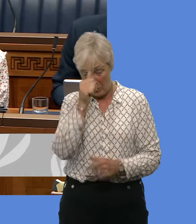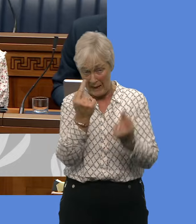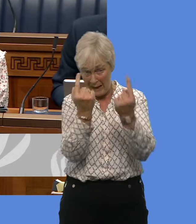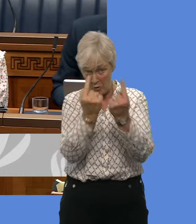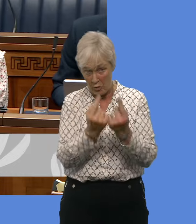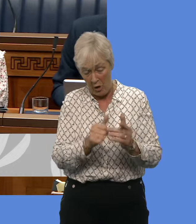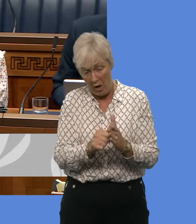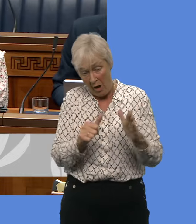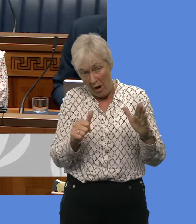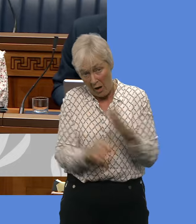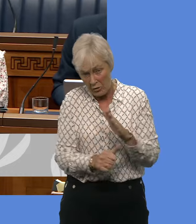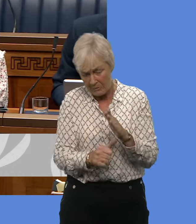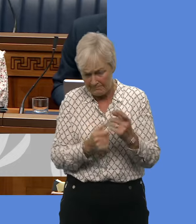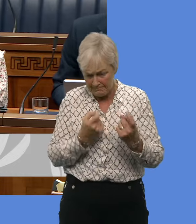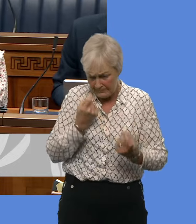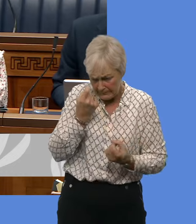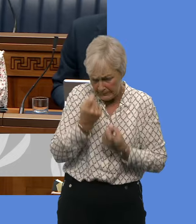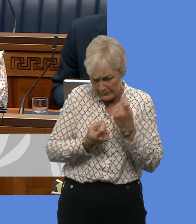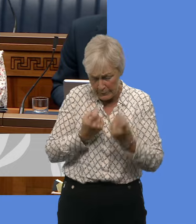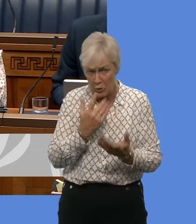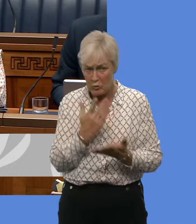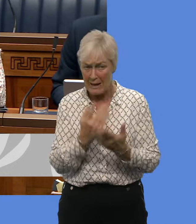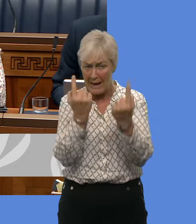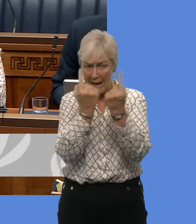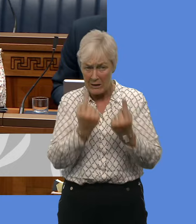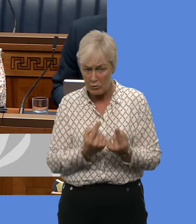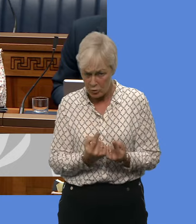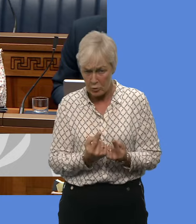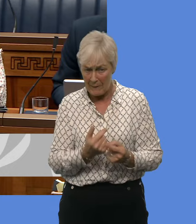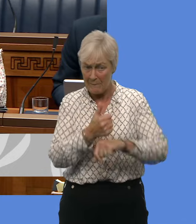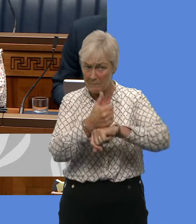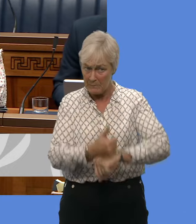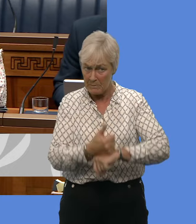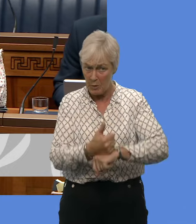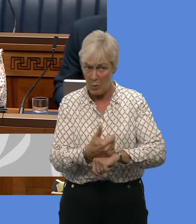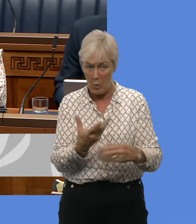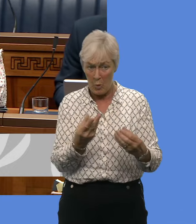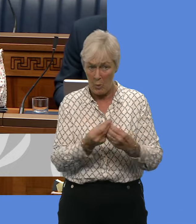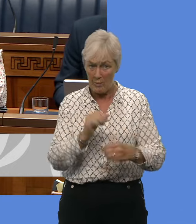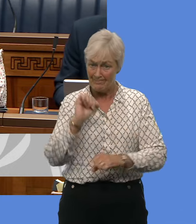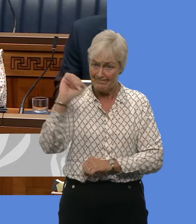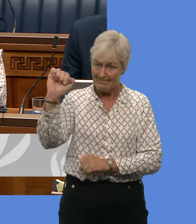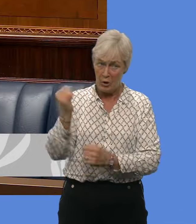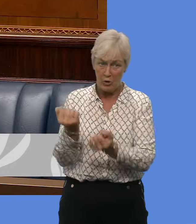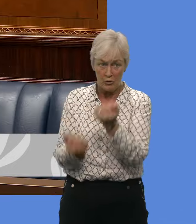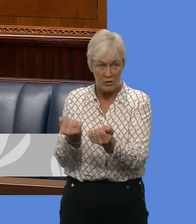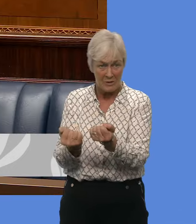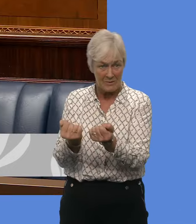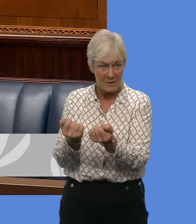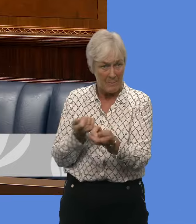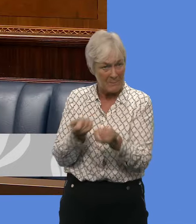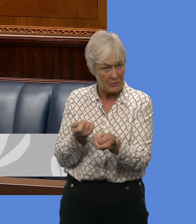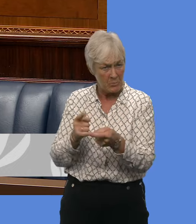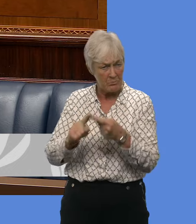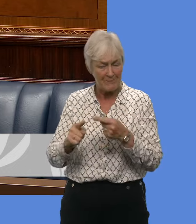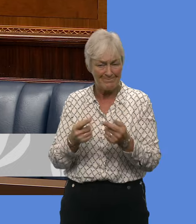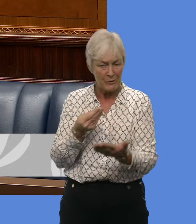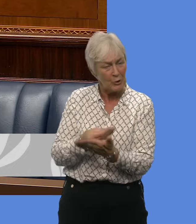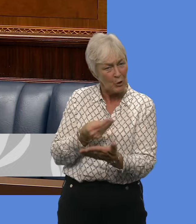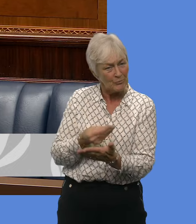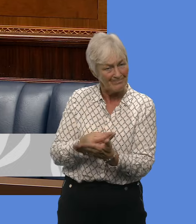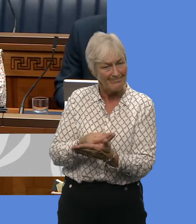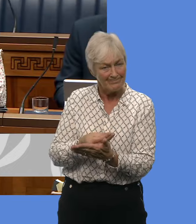under active consideration. It is an issue that fundamentally falls primarily with the Justice Minister, but it is a cross-cutting matter, so it's a matter